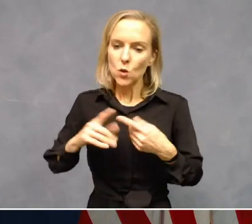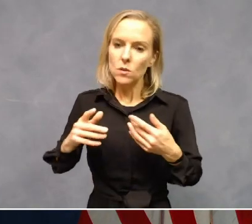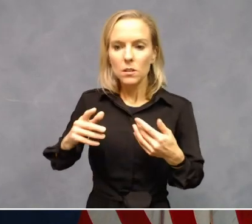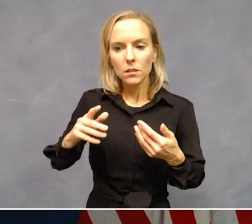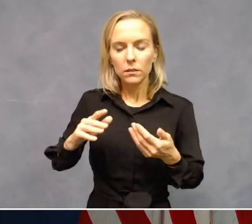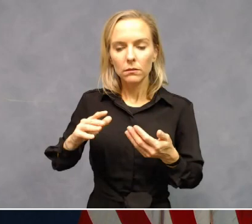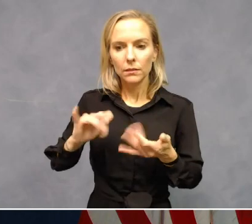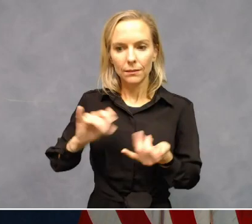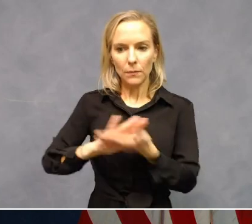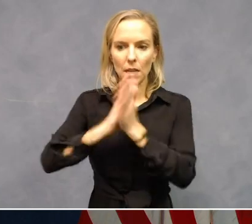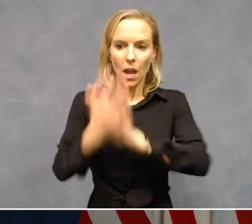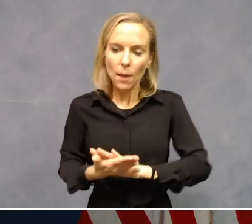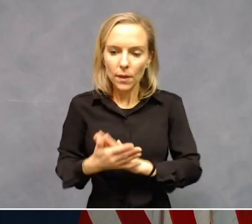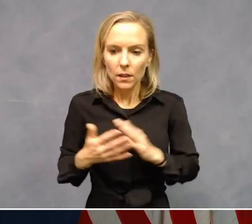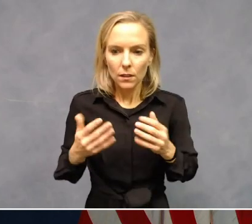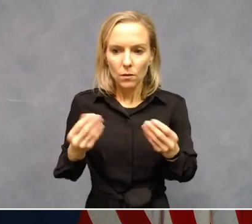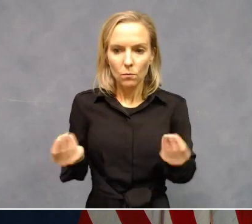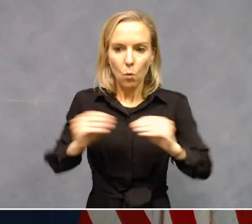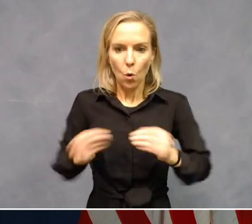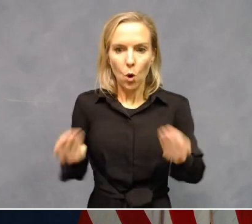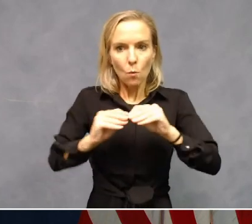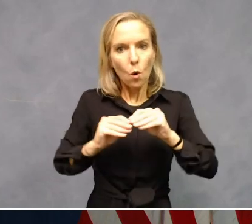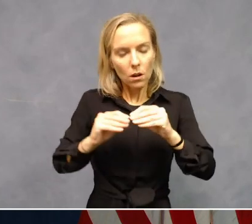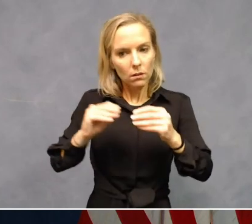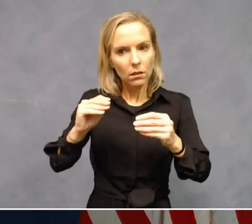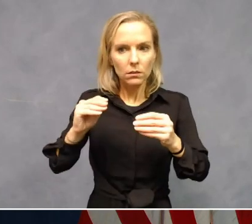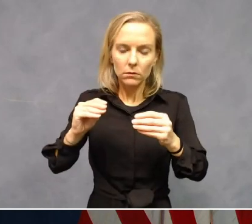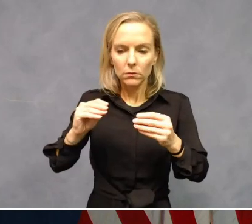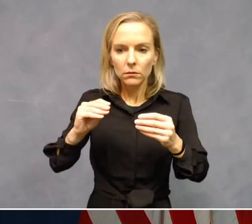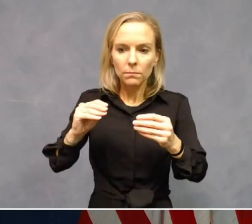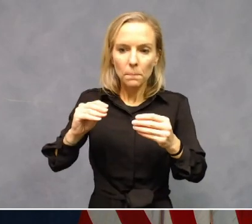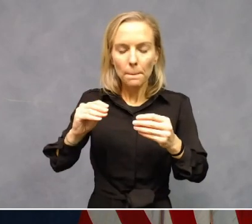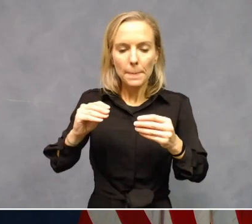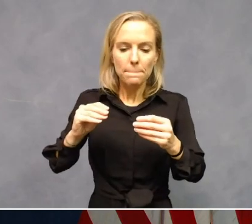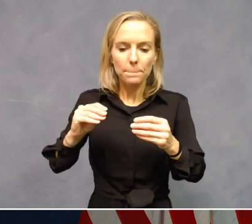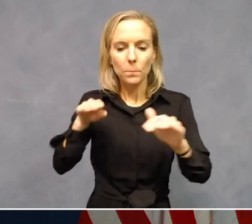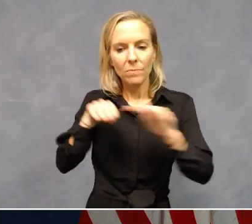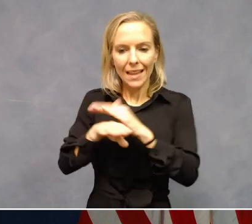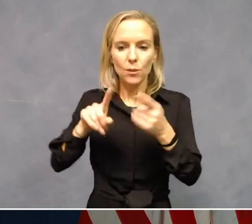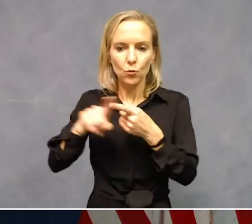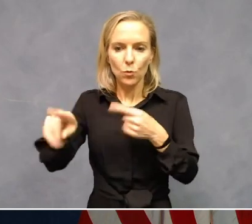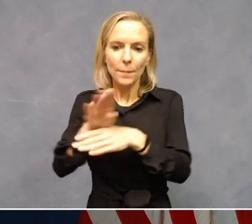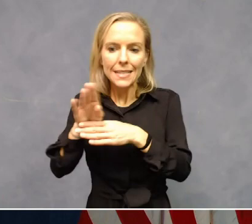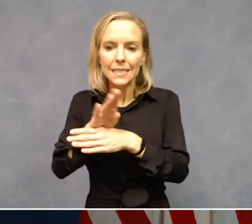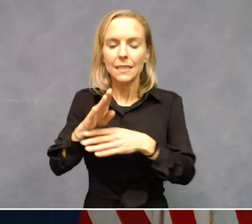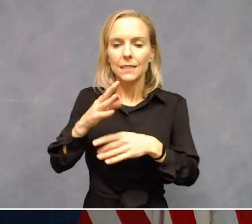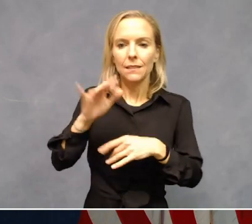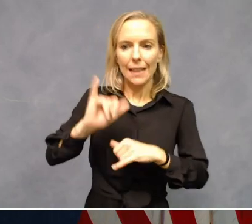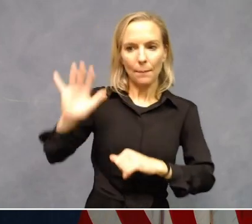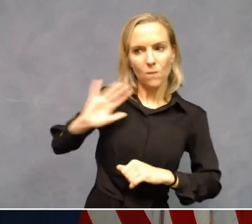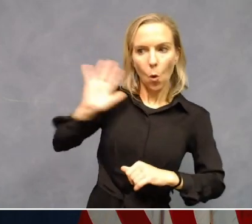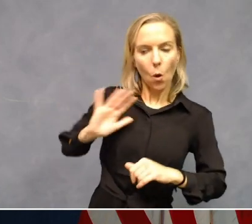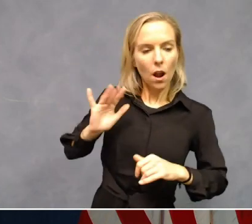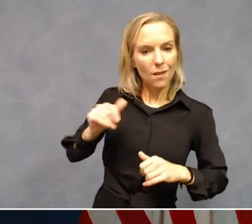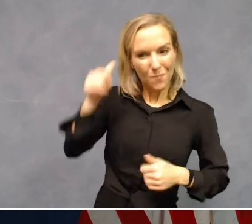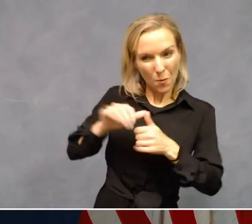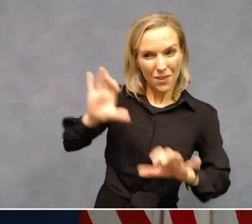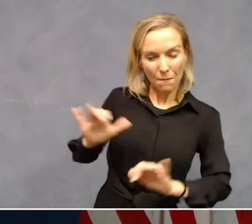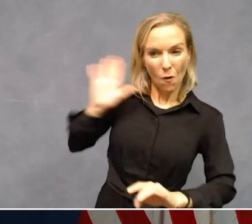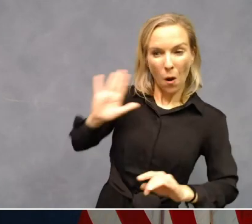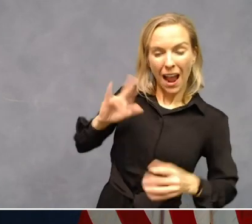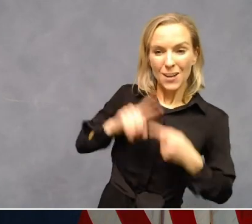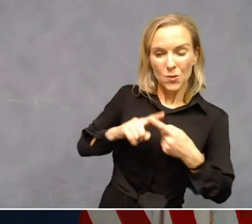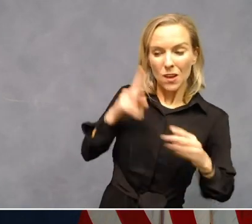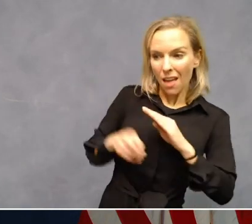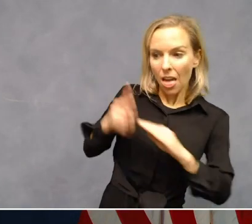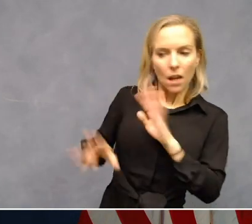at reductions like we have seen in the past and that we've been asked to do. This is our way to not